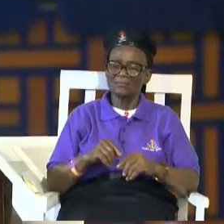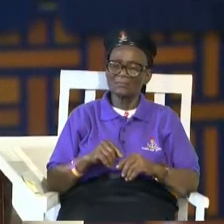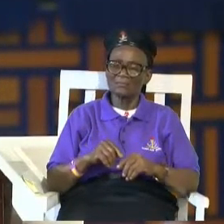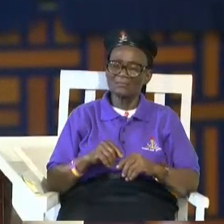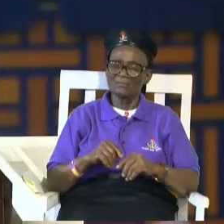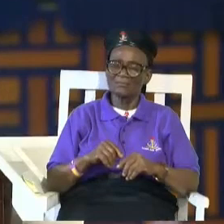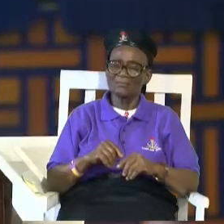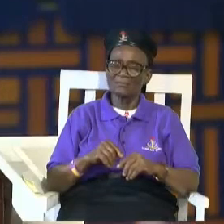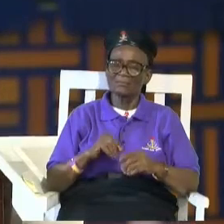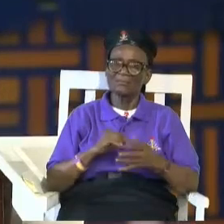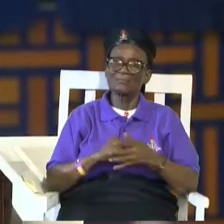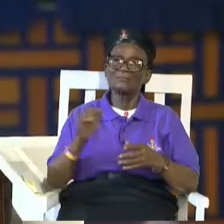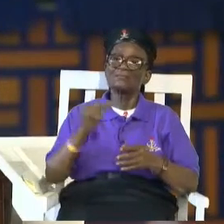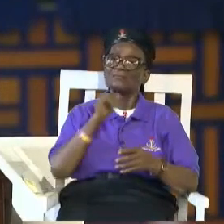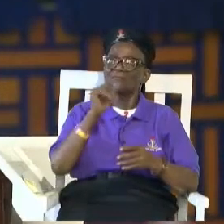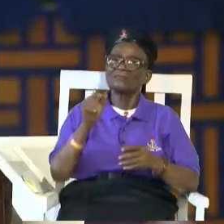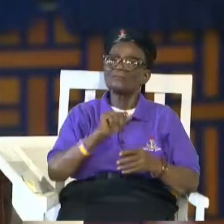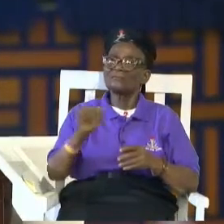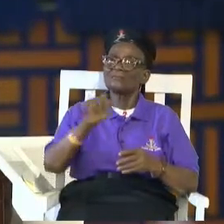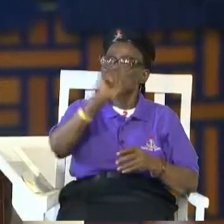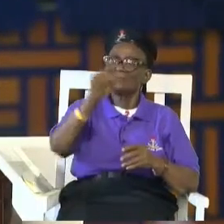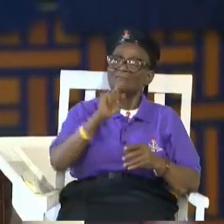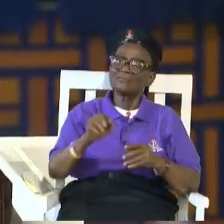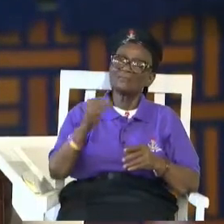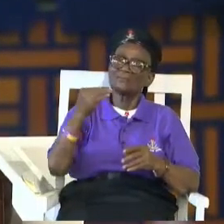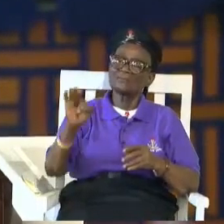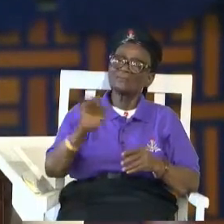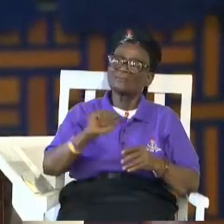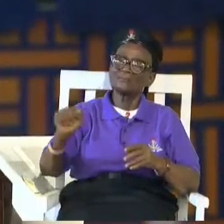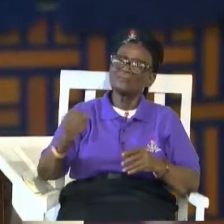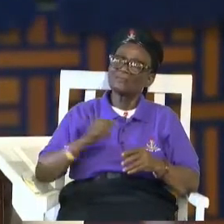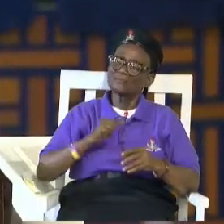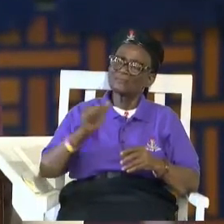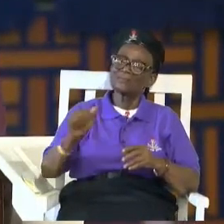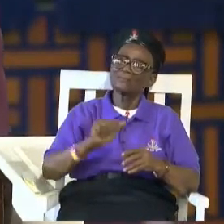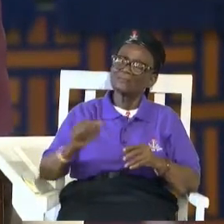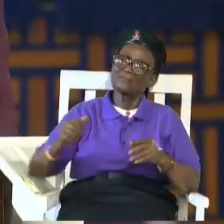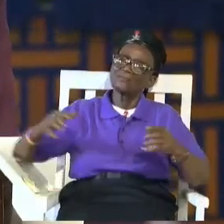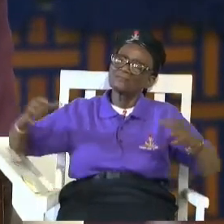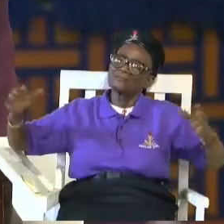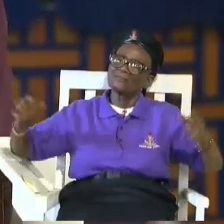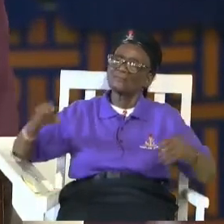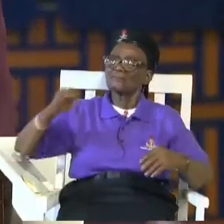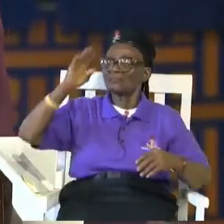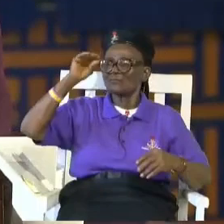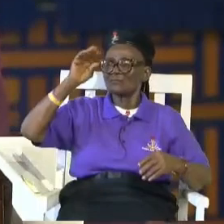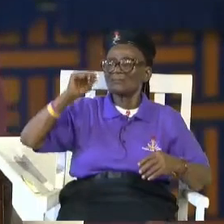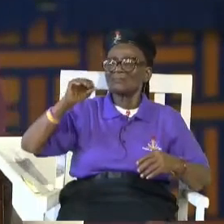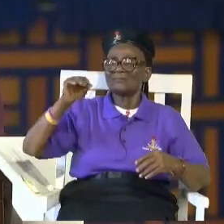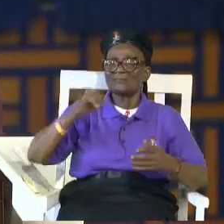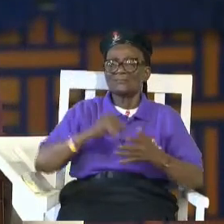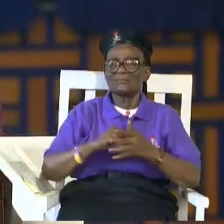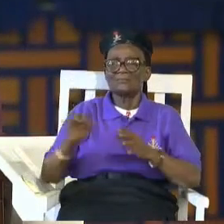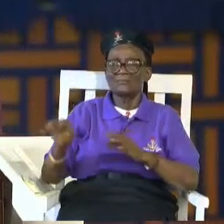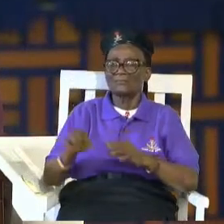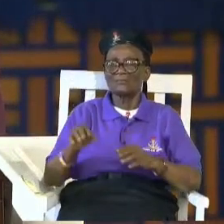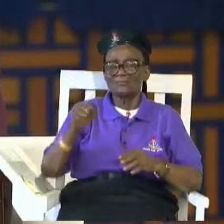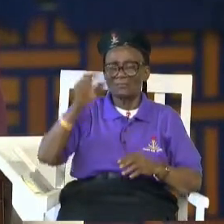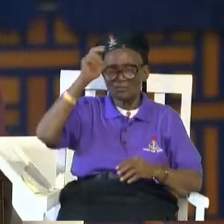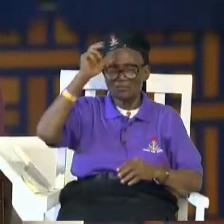it's not a question of I'm a big man. The devil doesn't know big men.